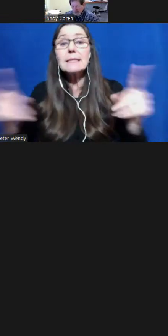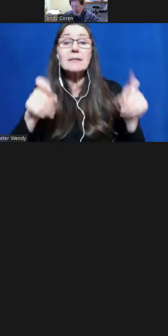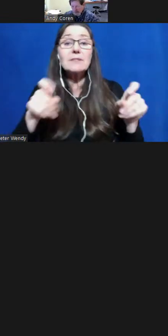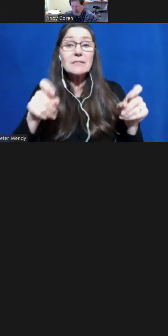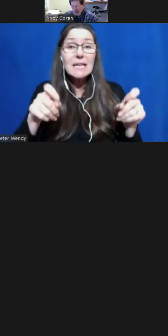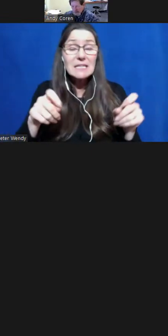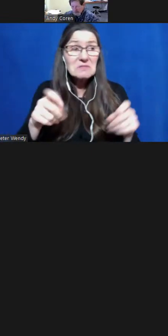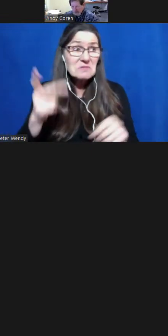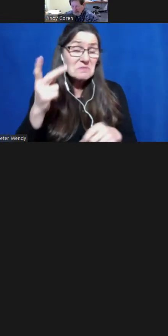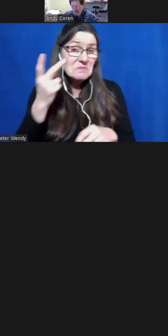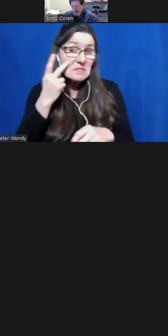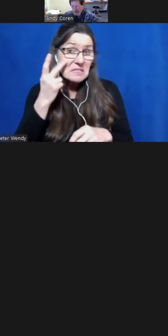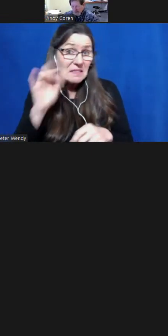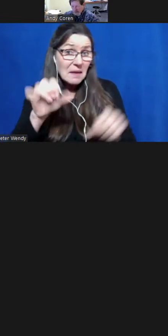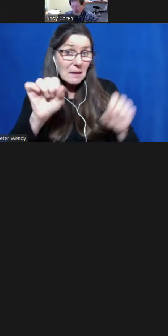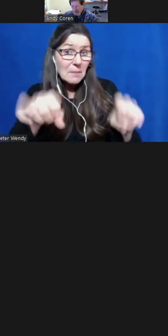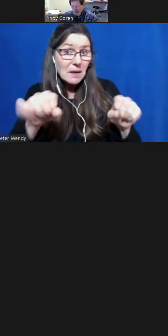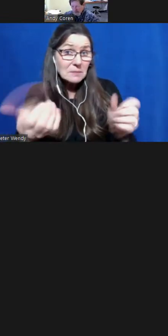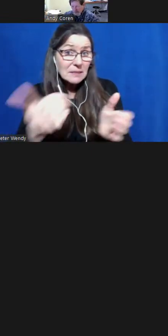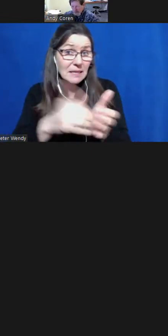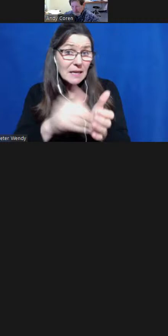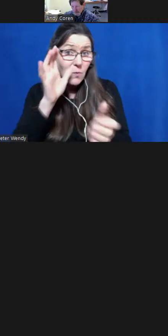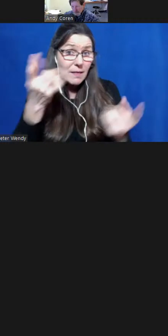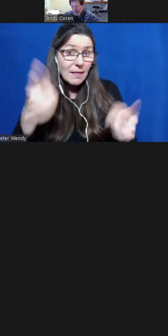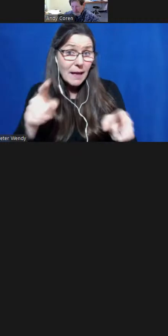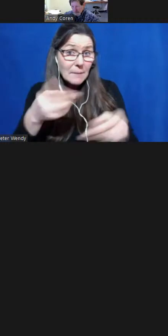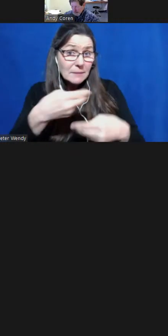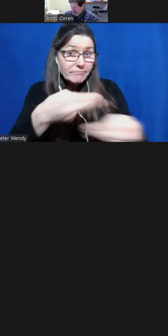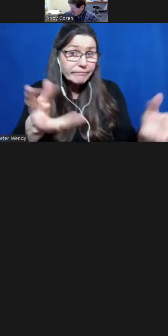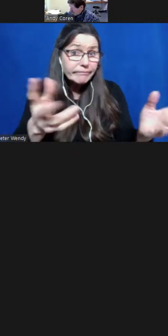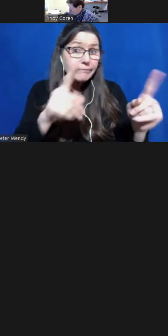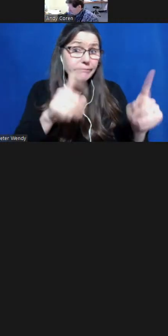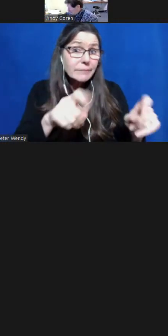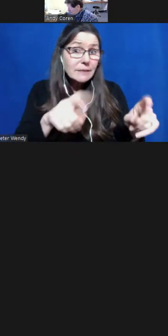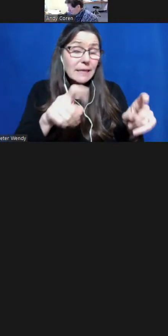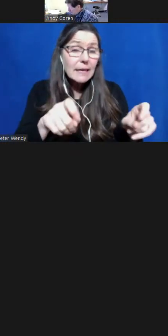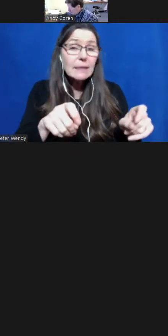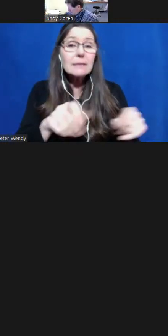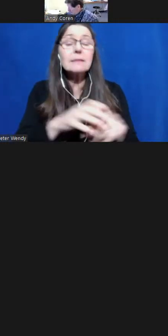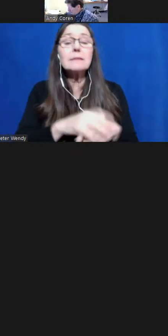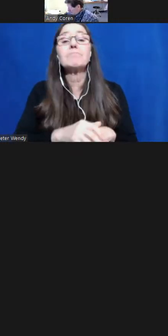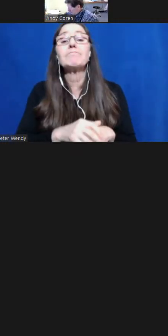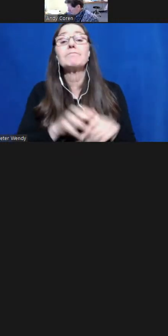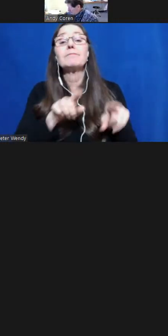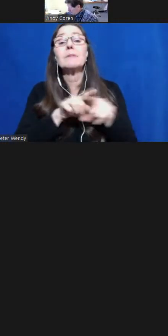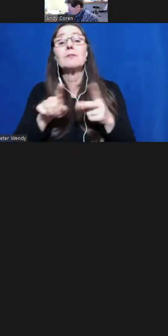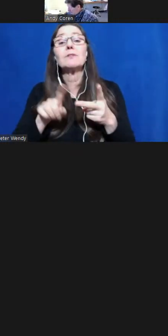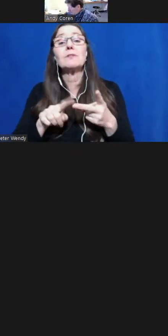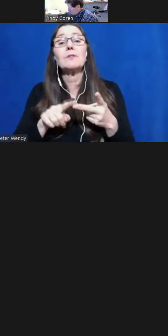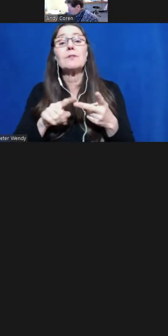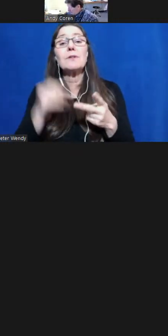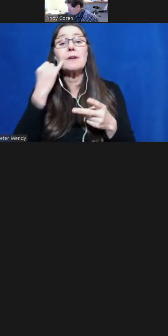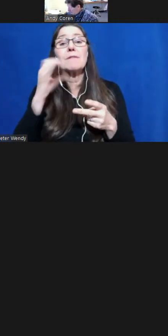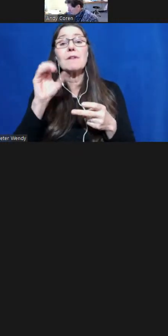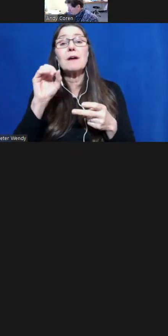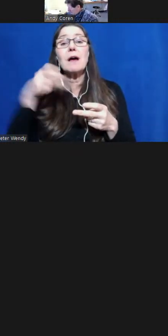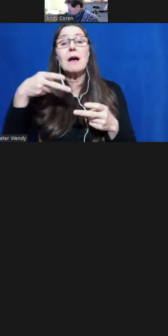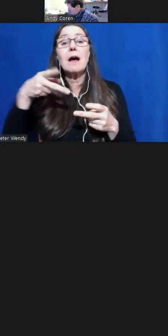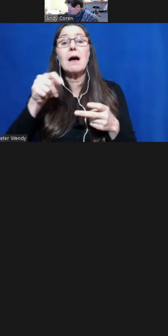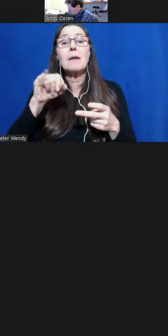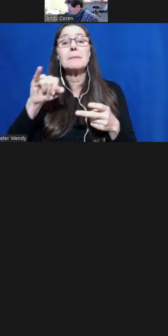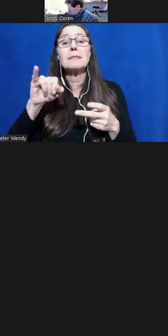the future. And in the same of that question is, if OptumServe is taking, 5